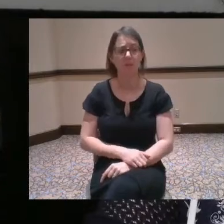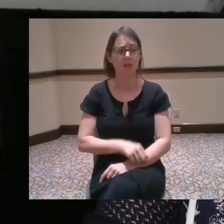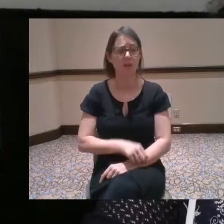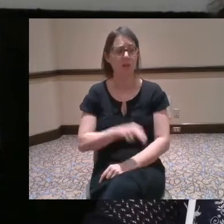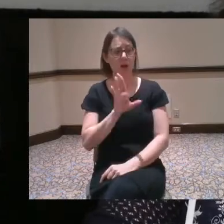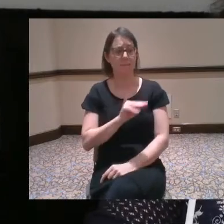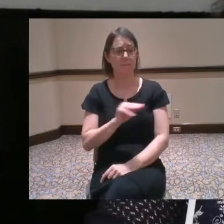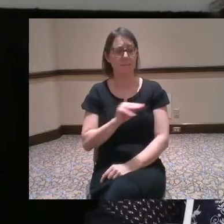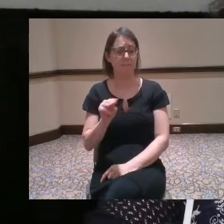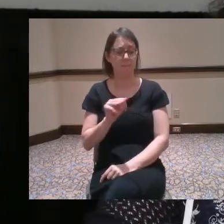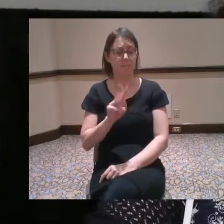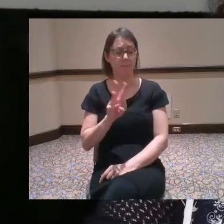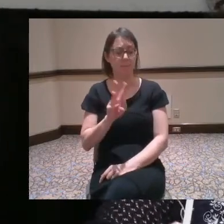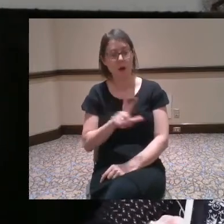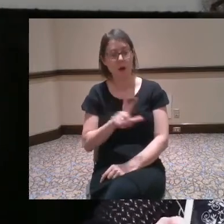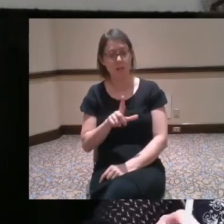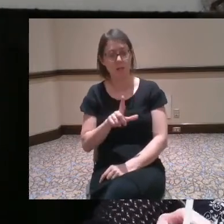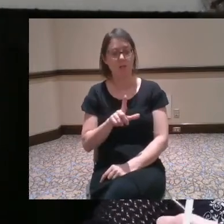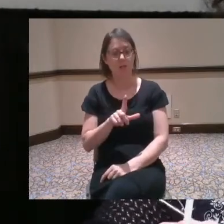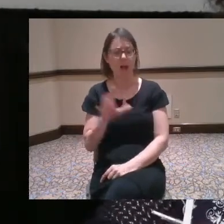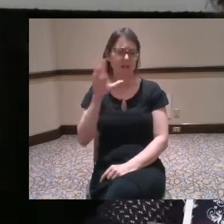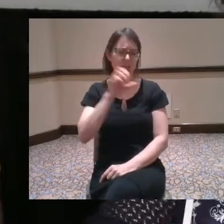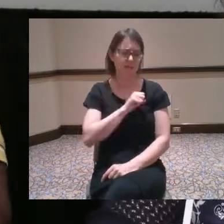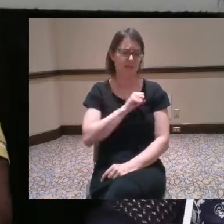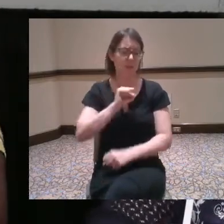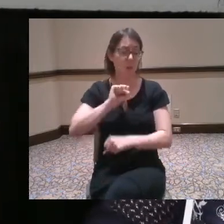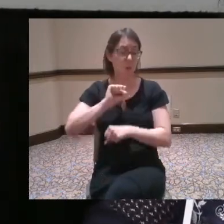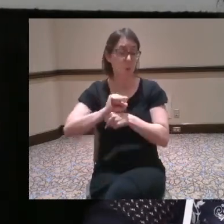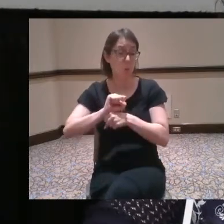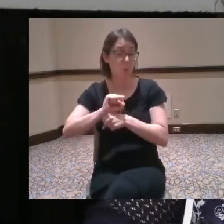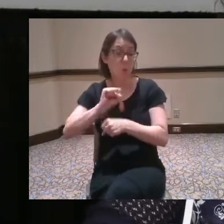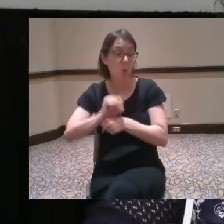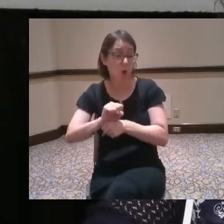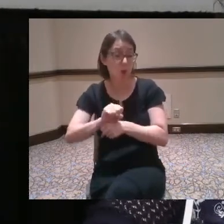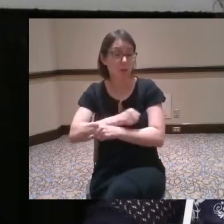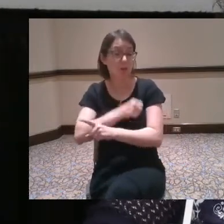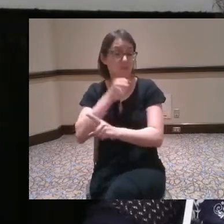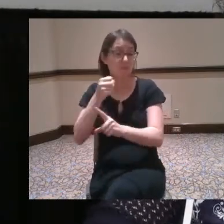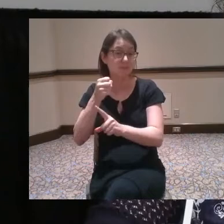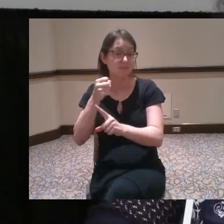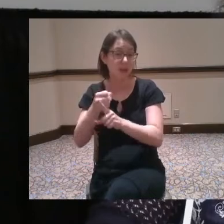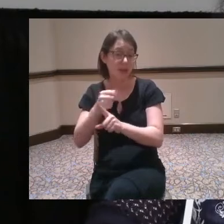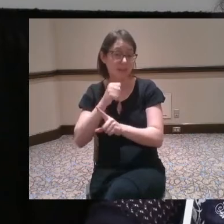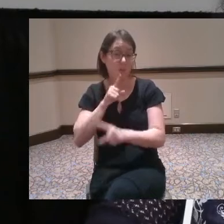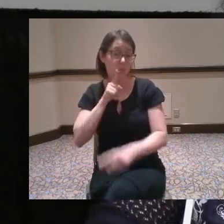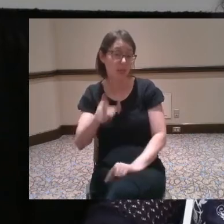Well, I guess it hasn't affected the work because